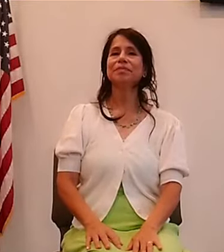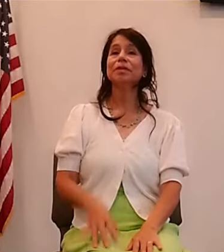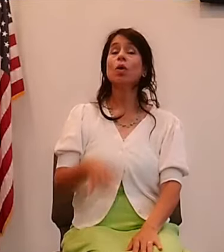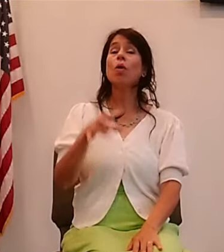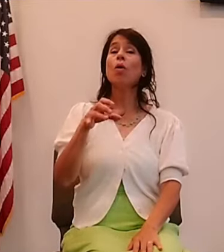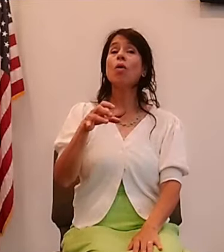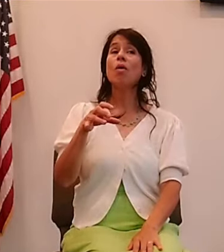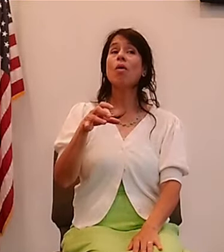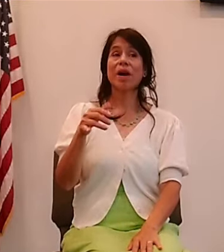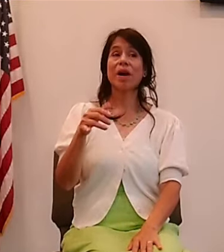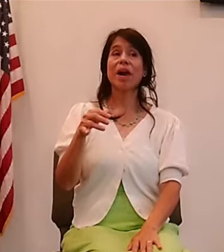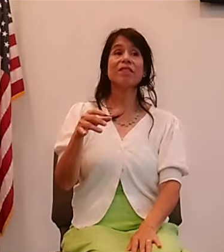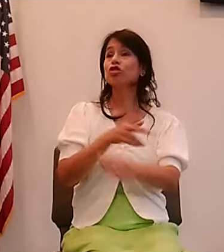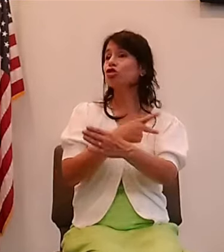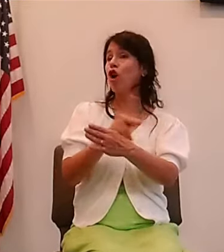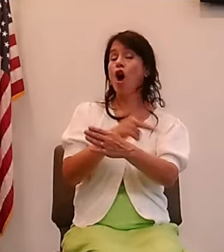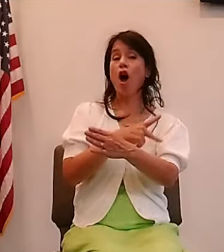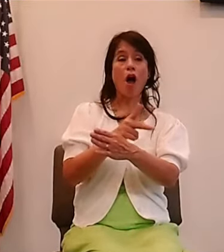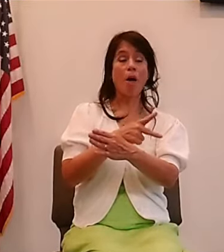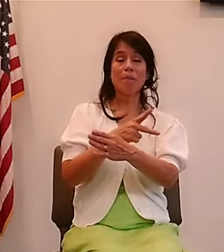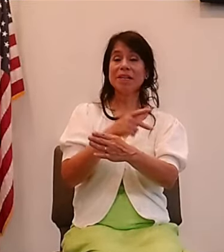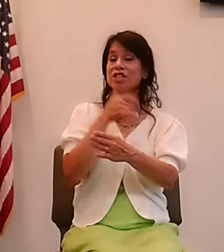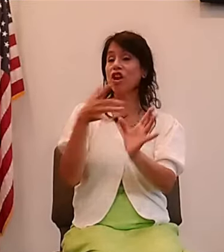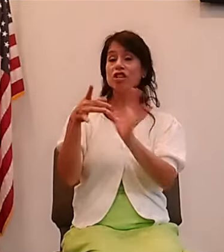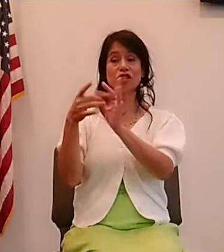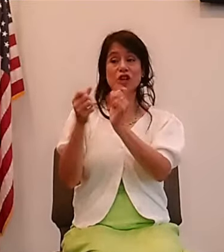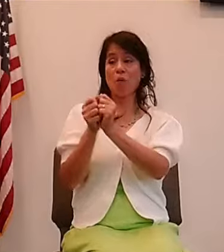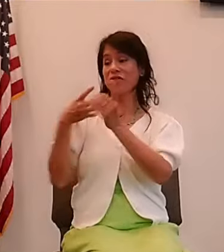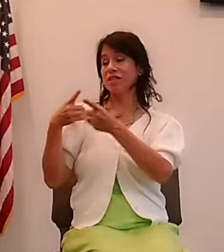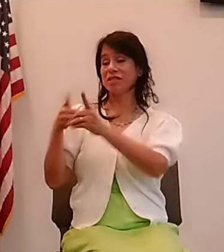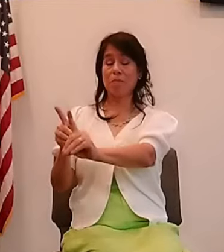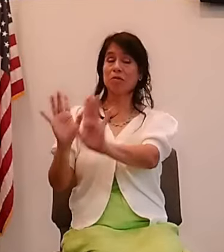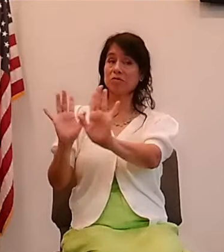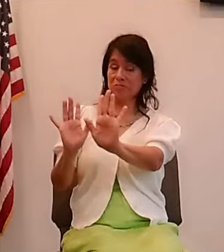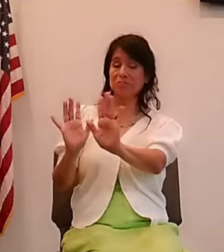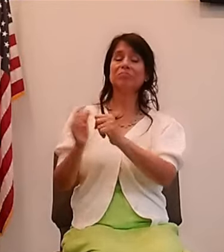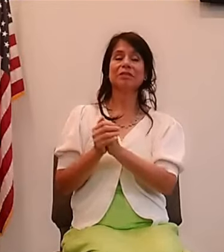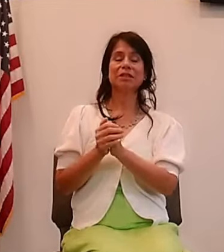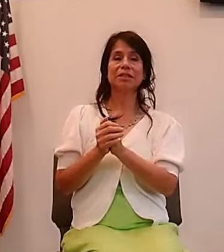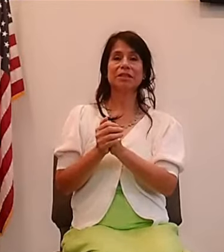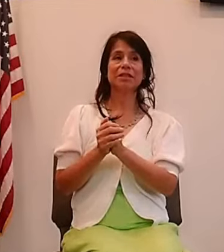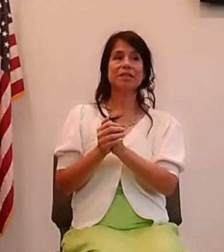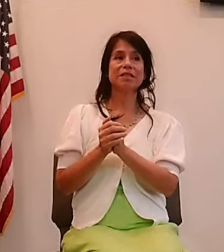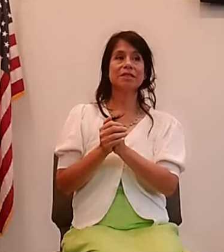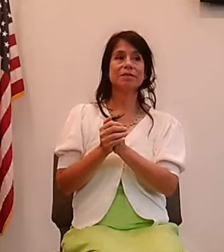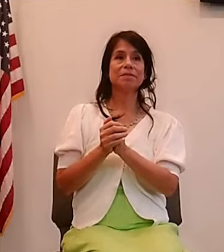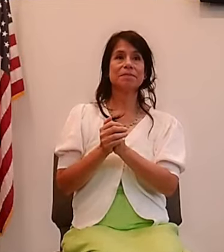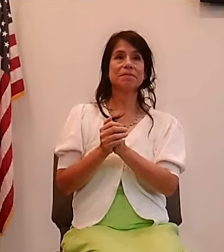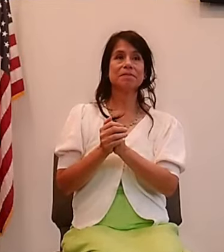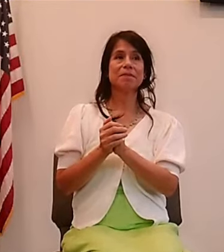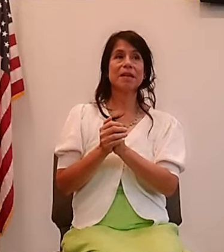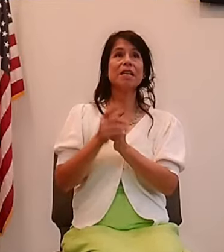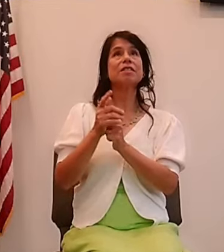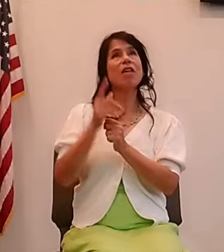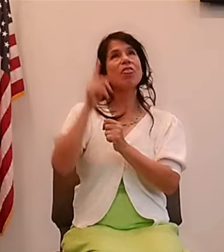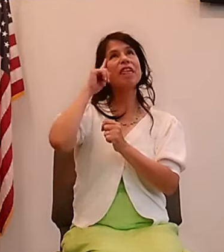Testament. Doesn't have anything to do with the disciples. But think of this as though it's the disciples saying